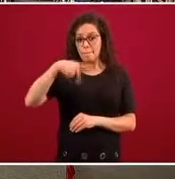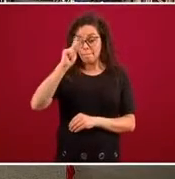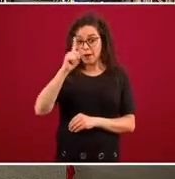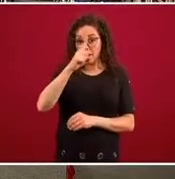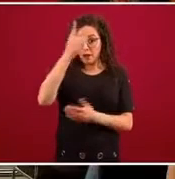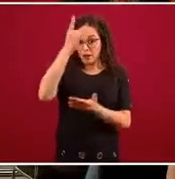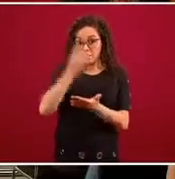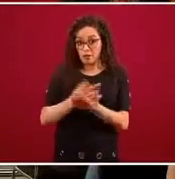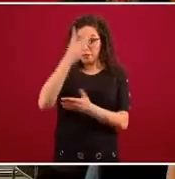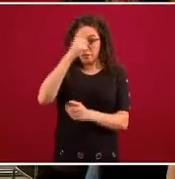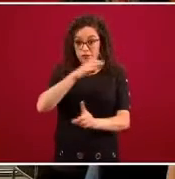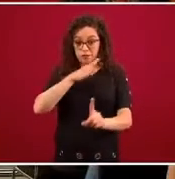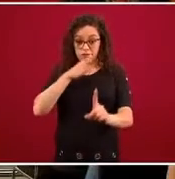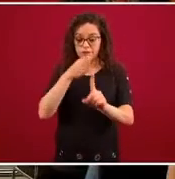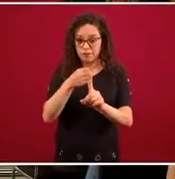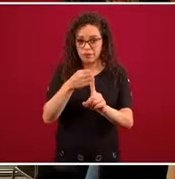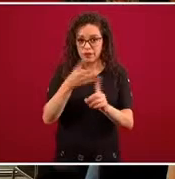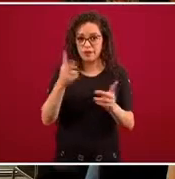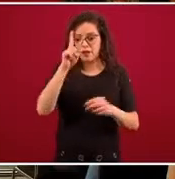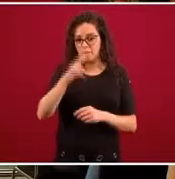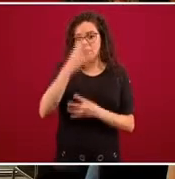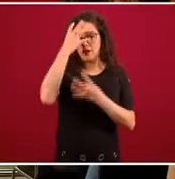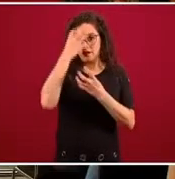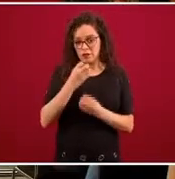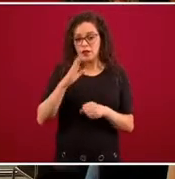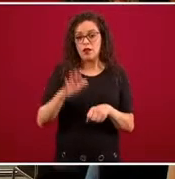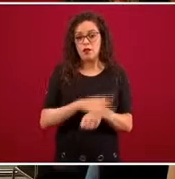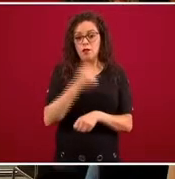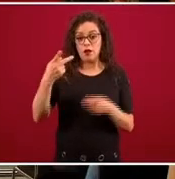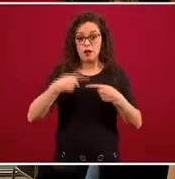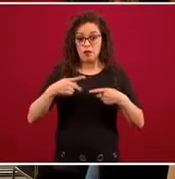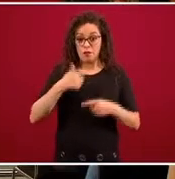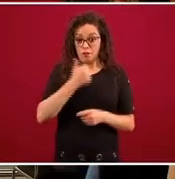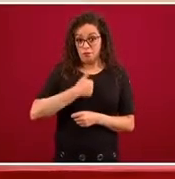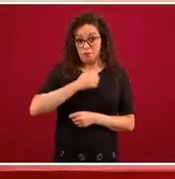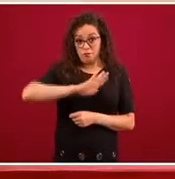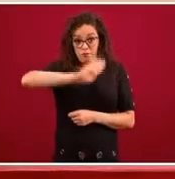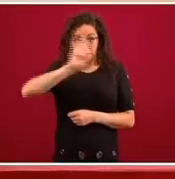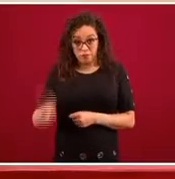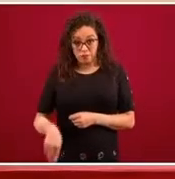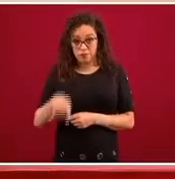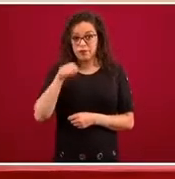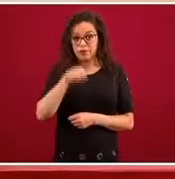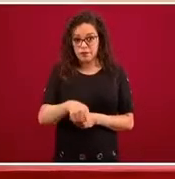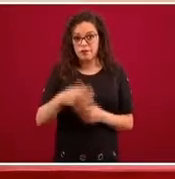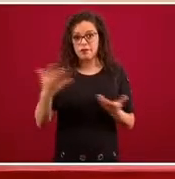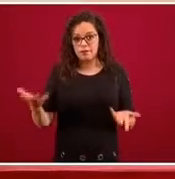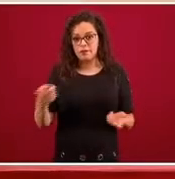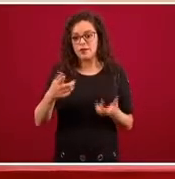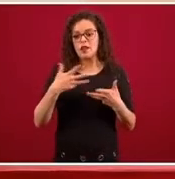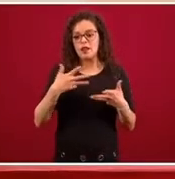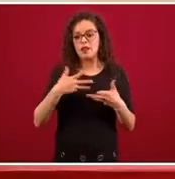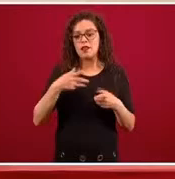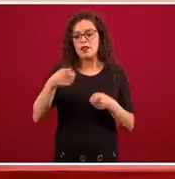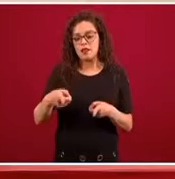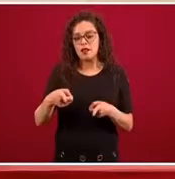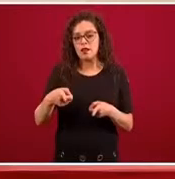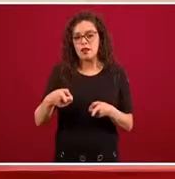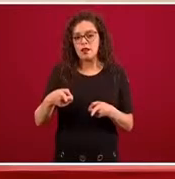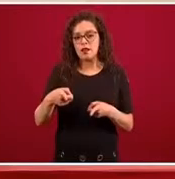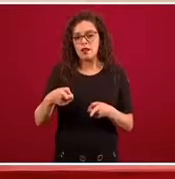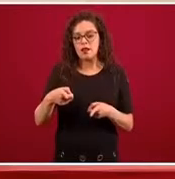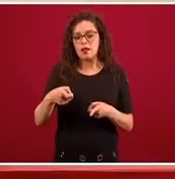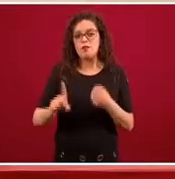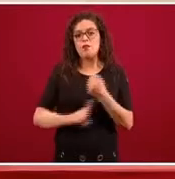of adaptations, but this is a dramatic scenario we're dealing with because the people who end up losing their lives, it is